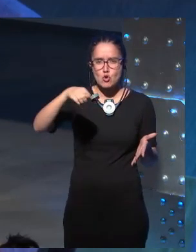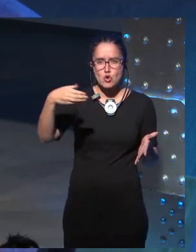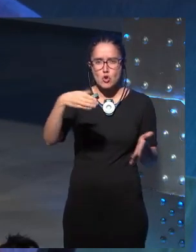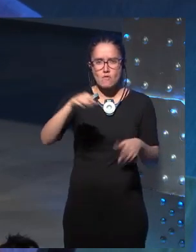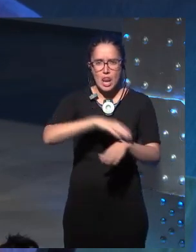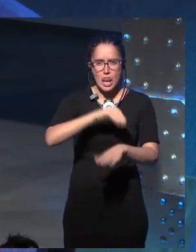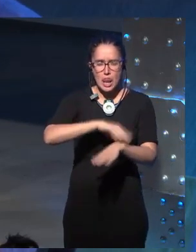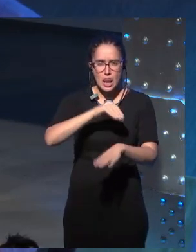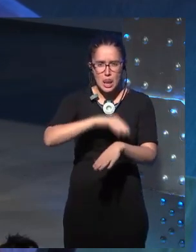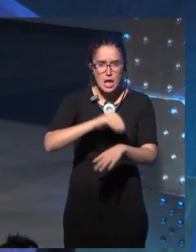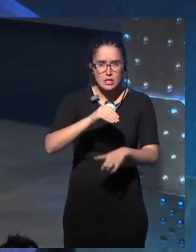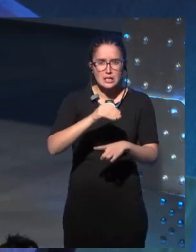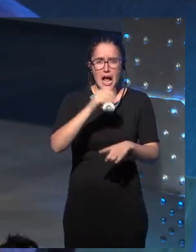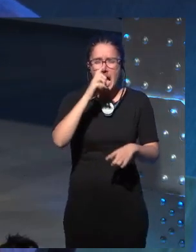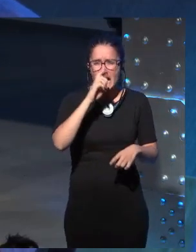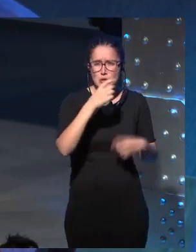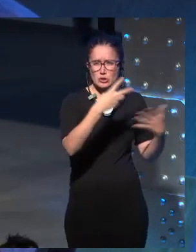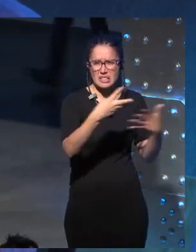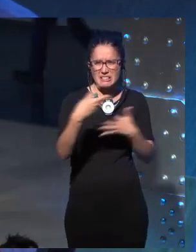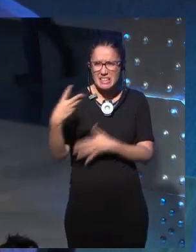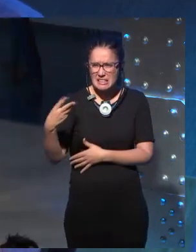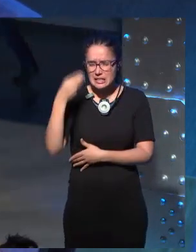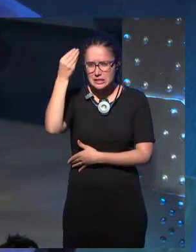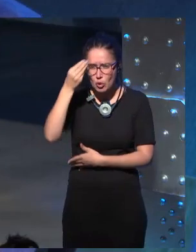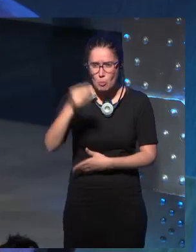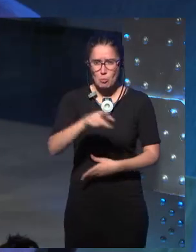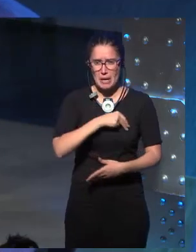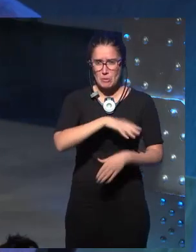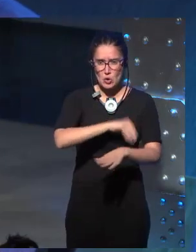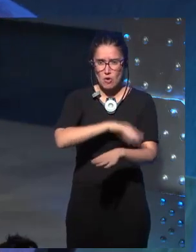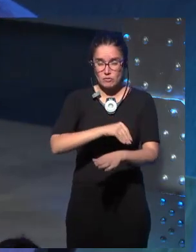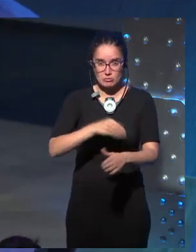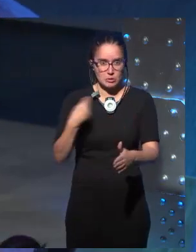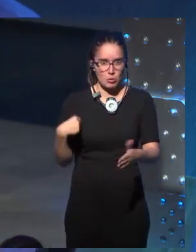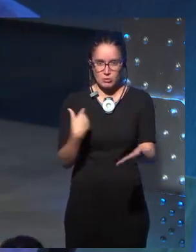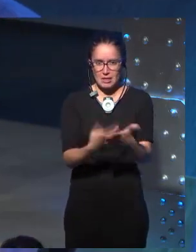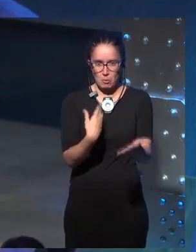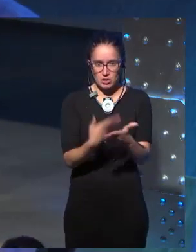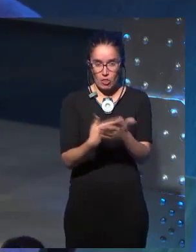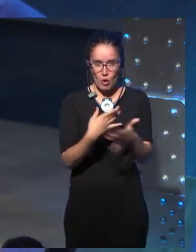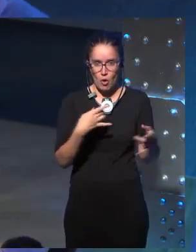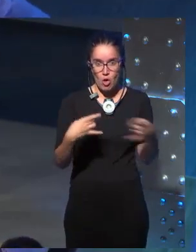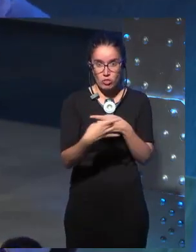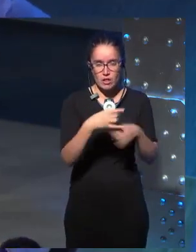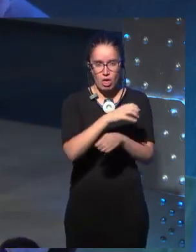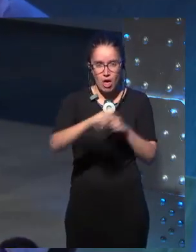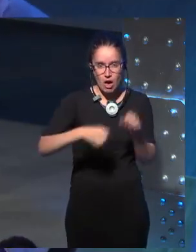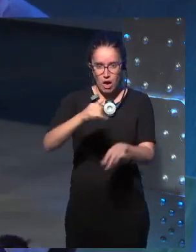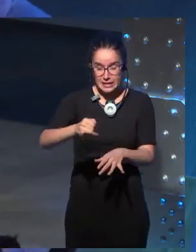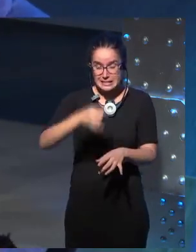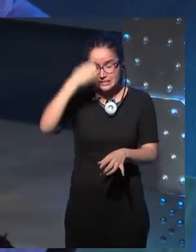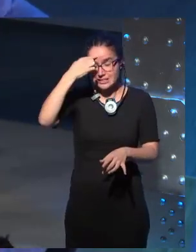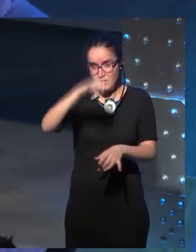for having proved that they actually exist. So we've known that for a while. The thing that